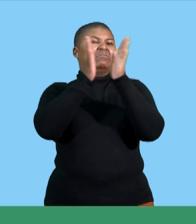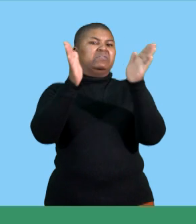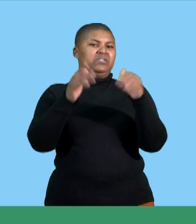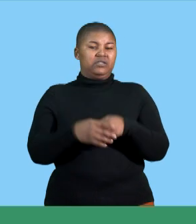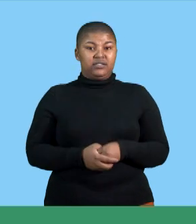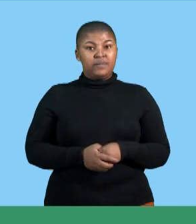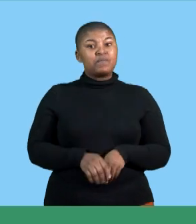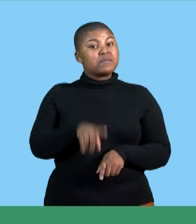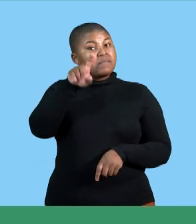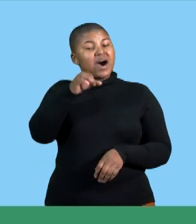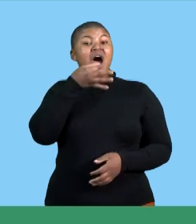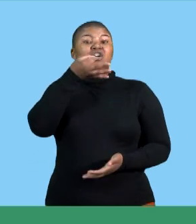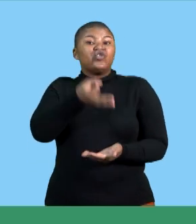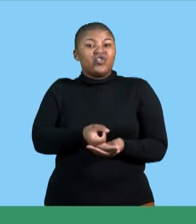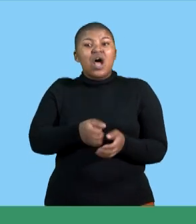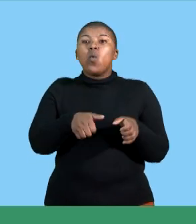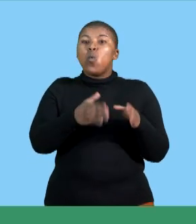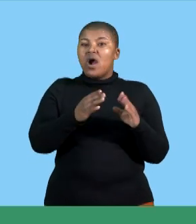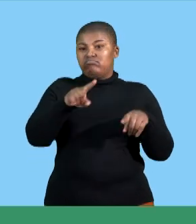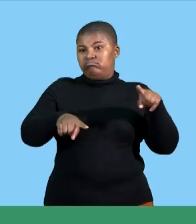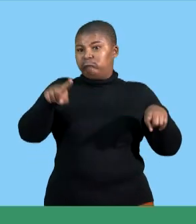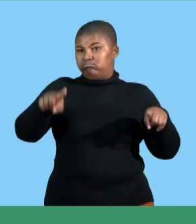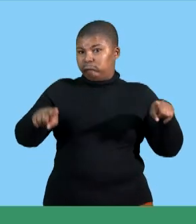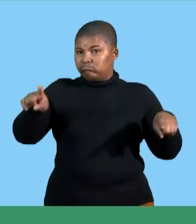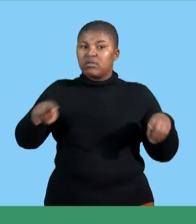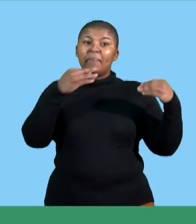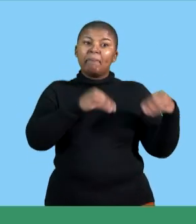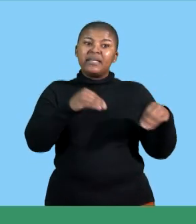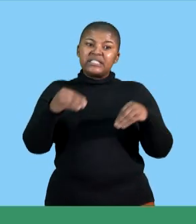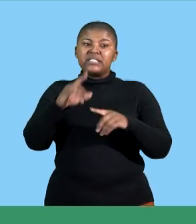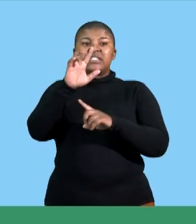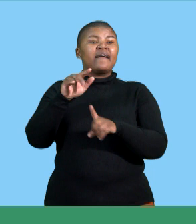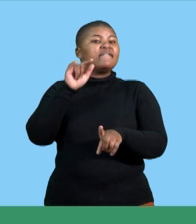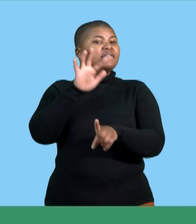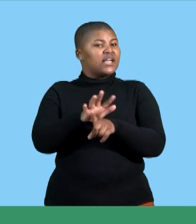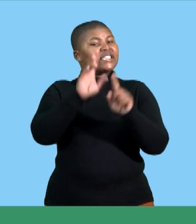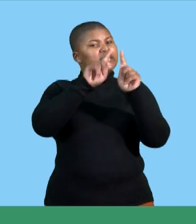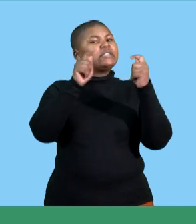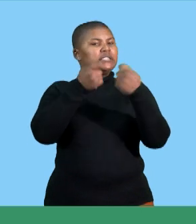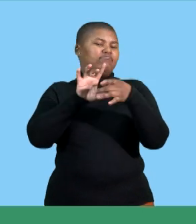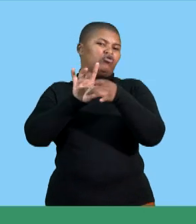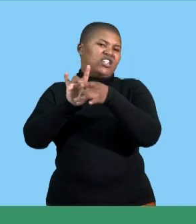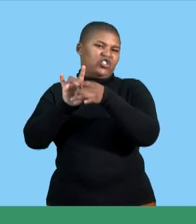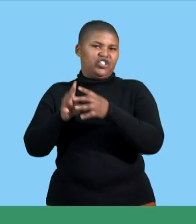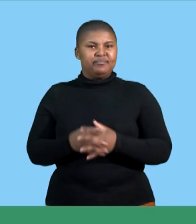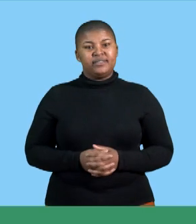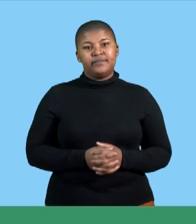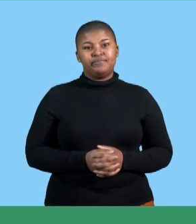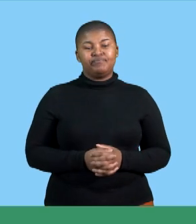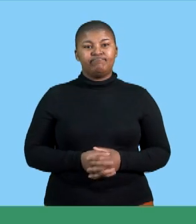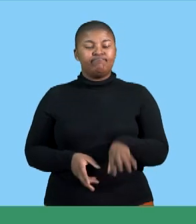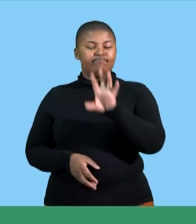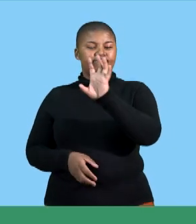be able to recommend ways businesses can address factors that can influence team relationships.